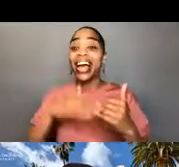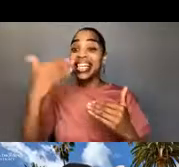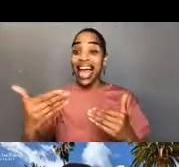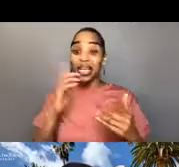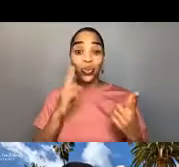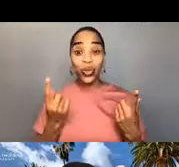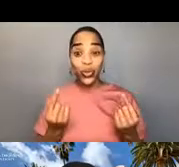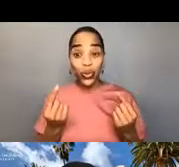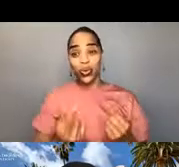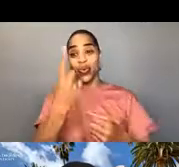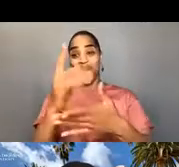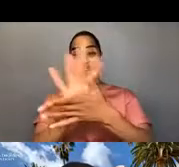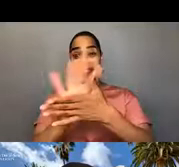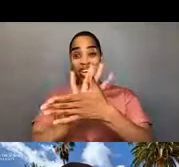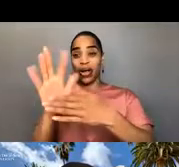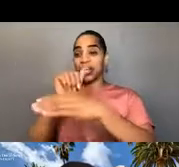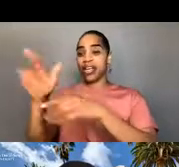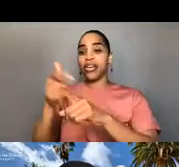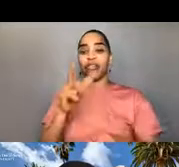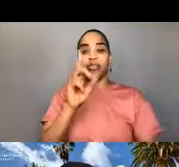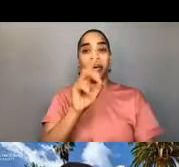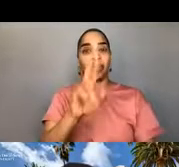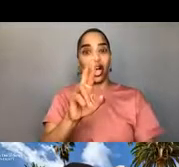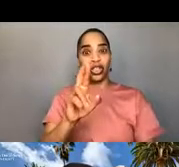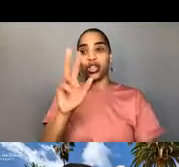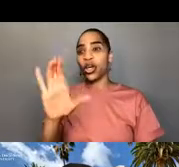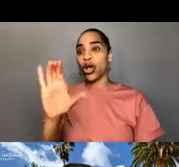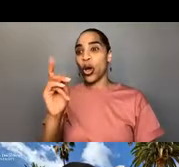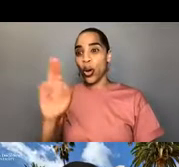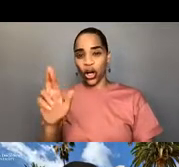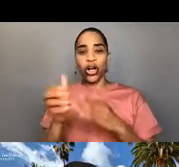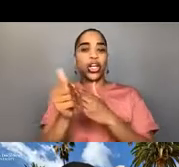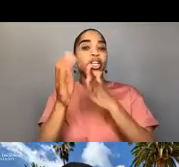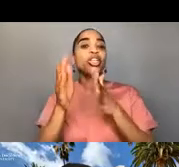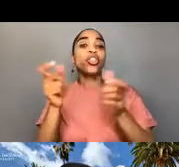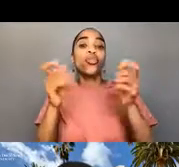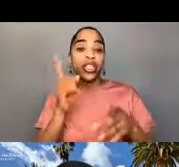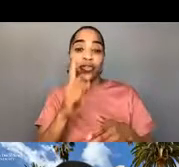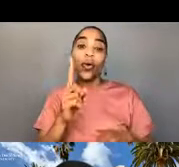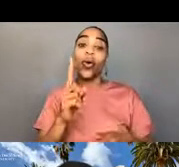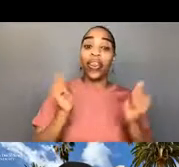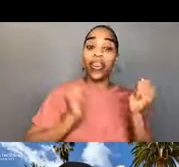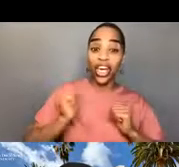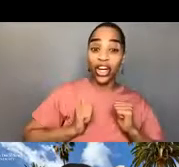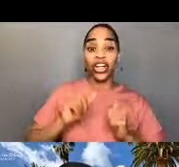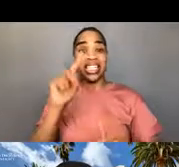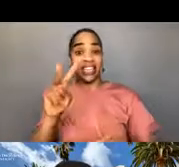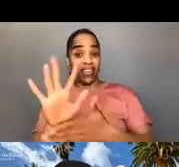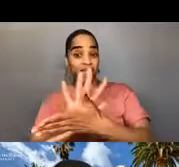agenda, we have a video submitted by Dr. Nee Coker, Director of the School of Theater, Television, and Film,